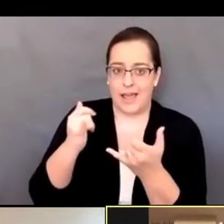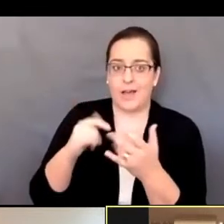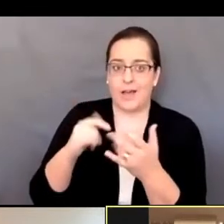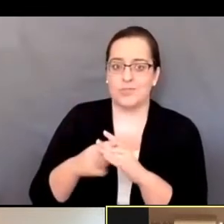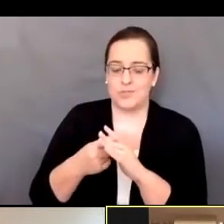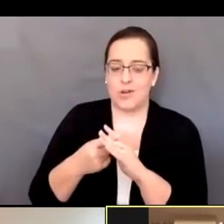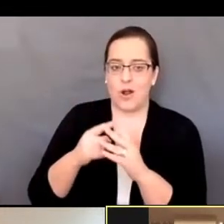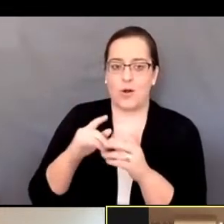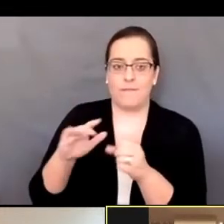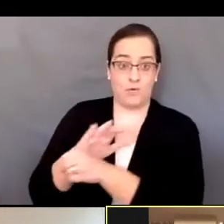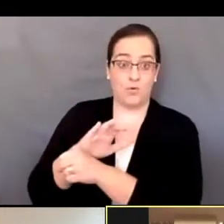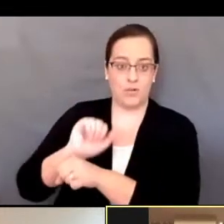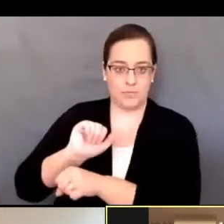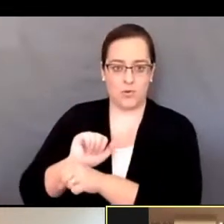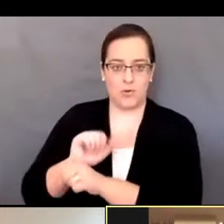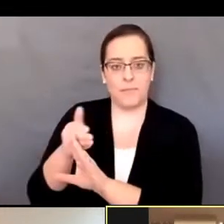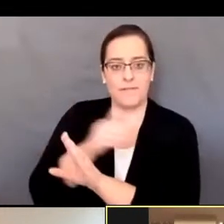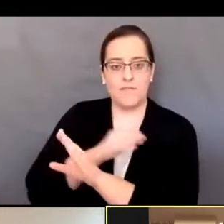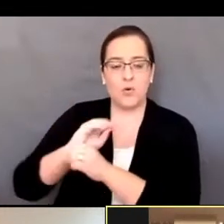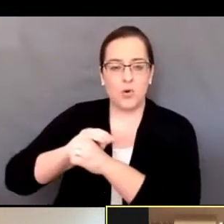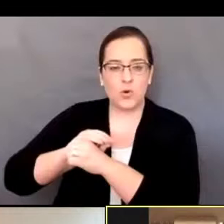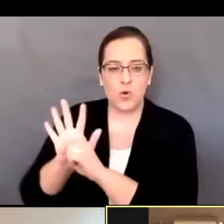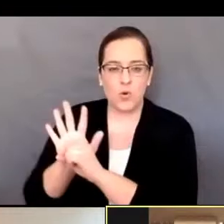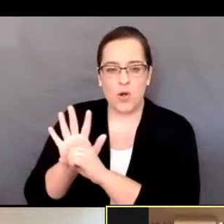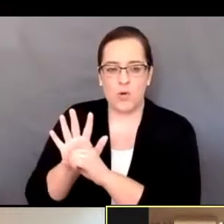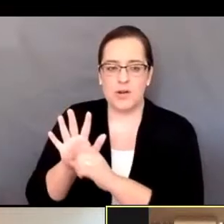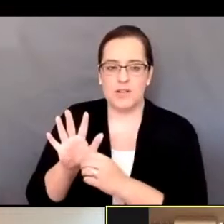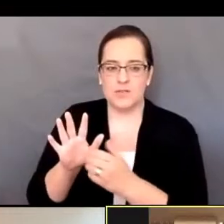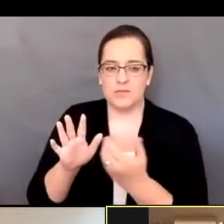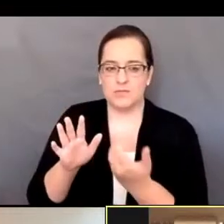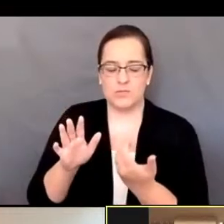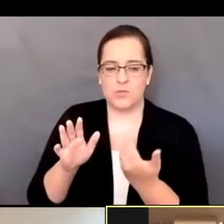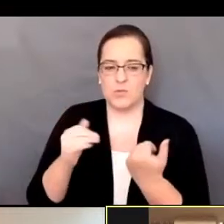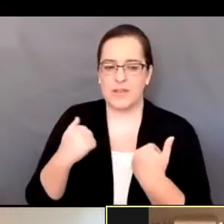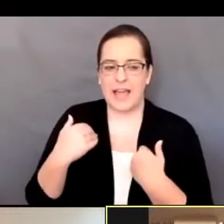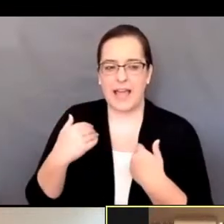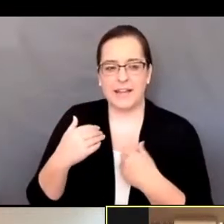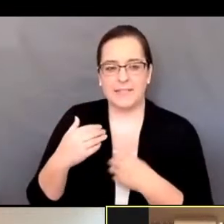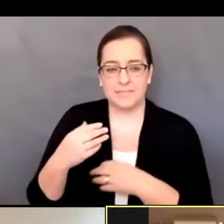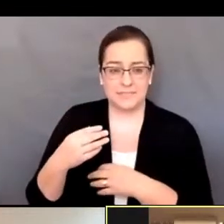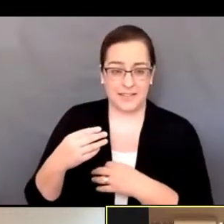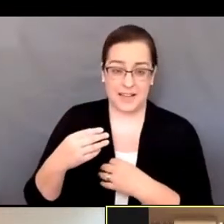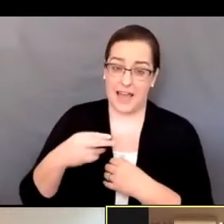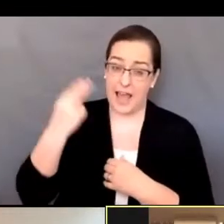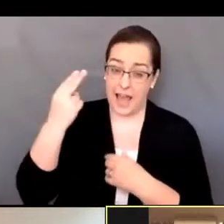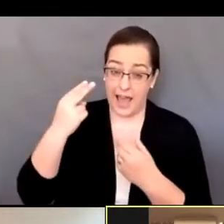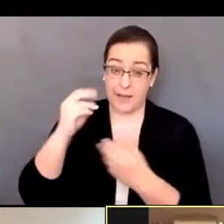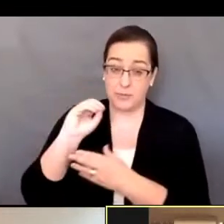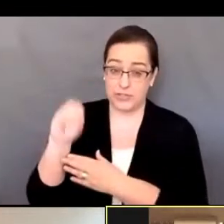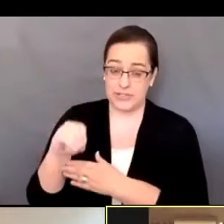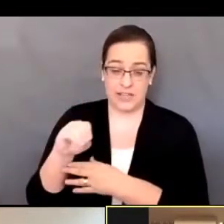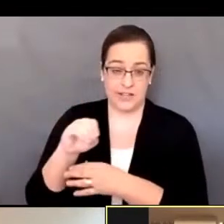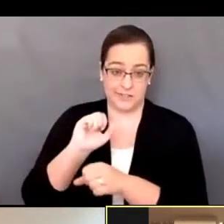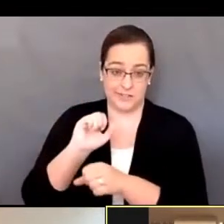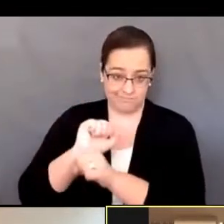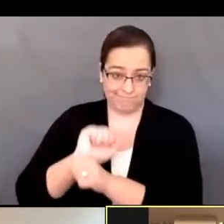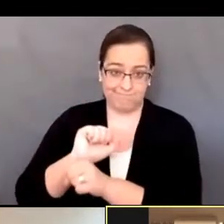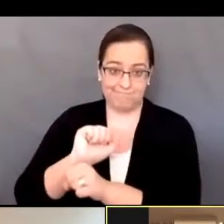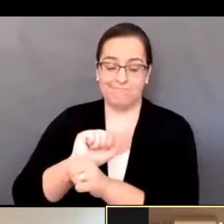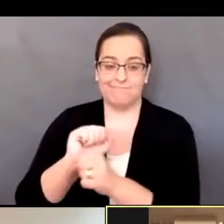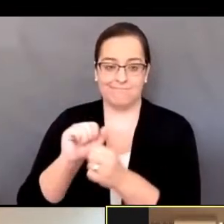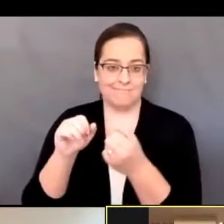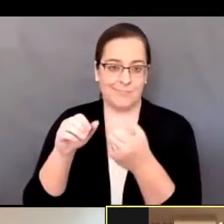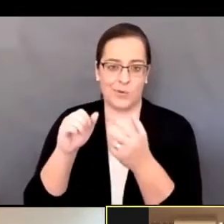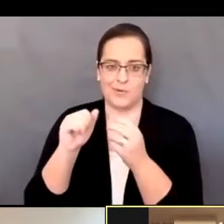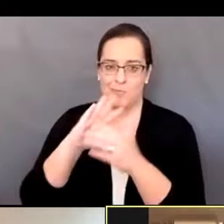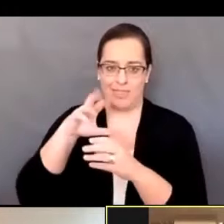quickly. Prior to coronavirus, we were one of the highest employment areas in the state and in the country, with employment levels